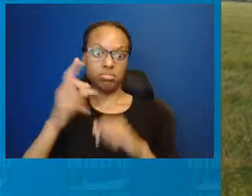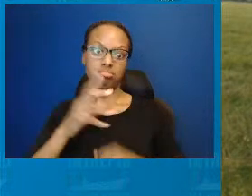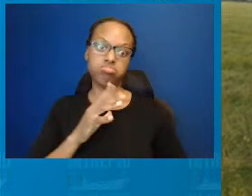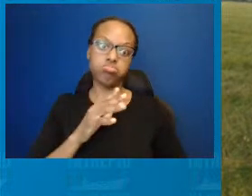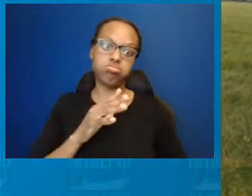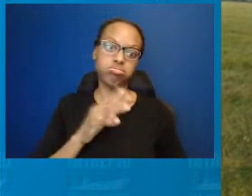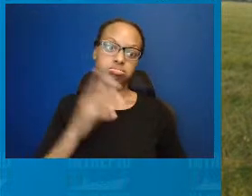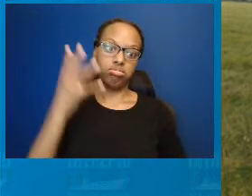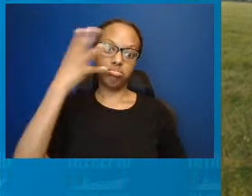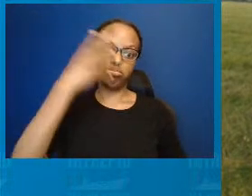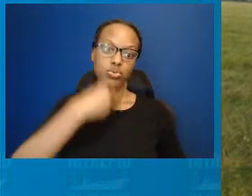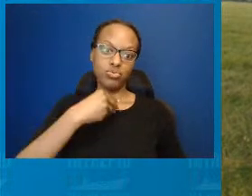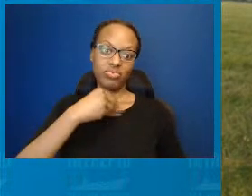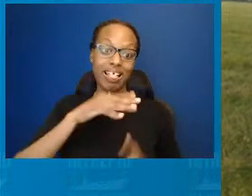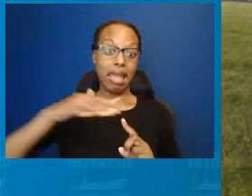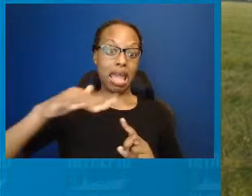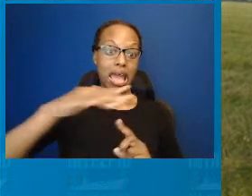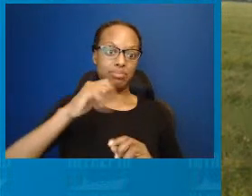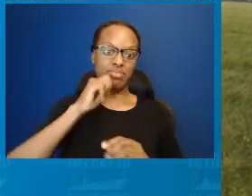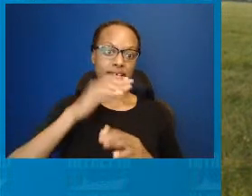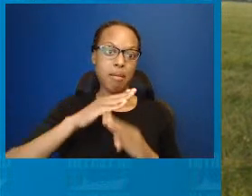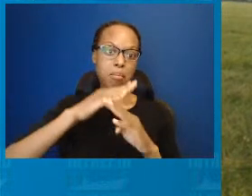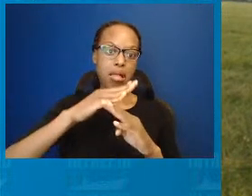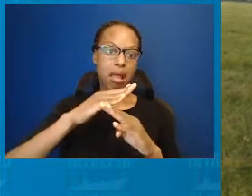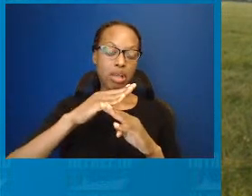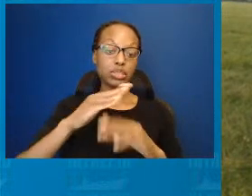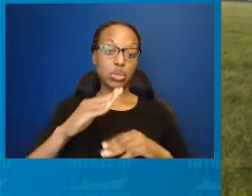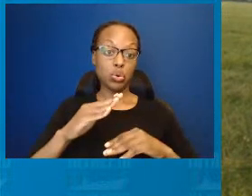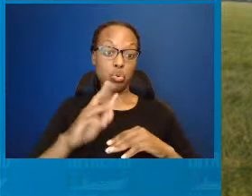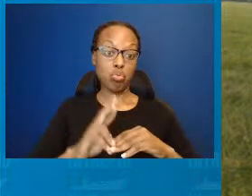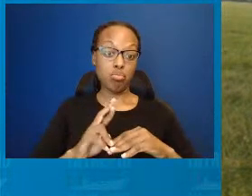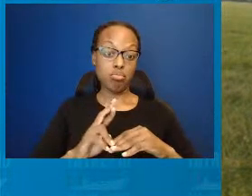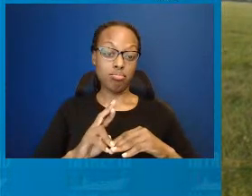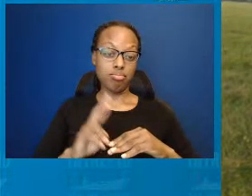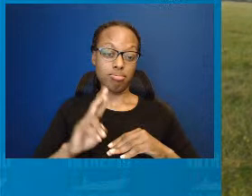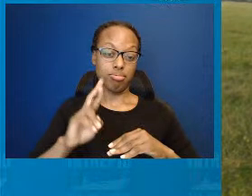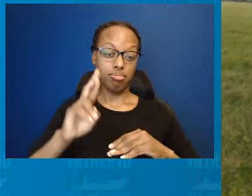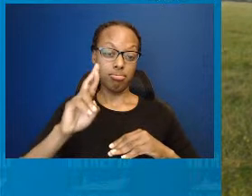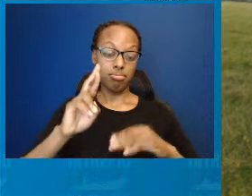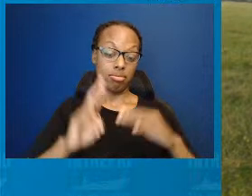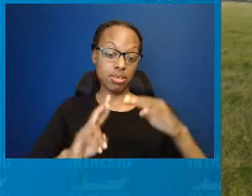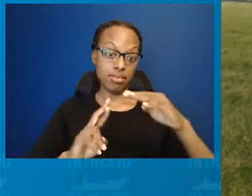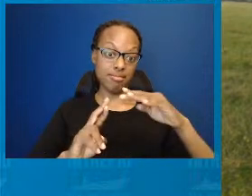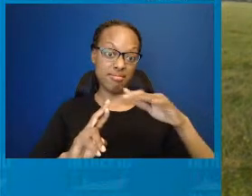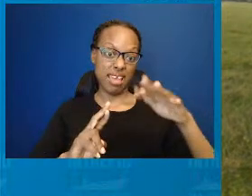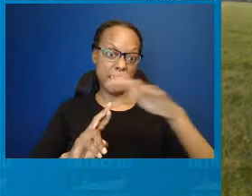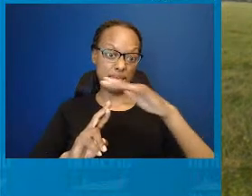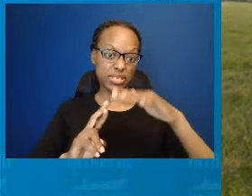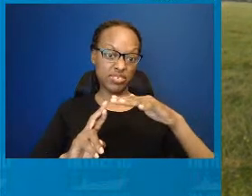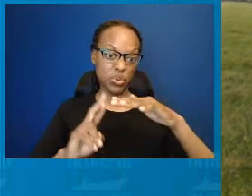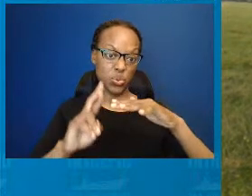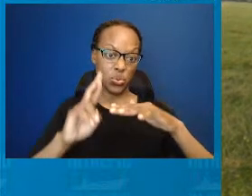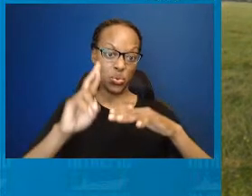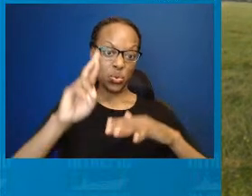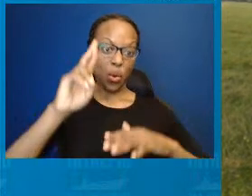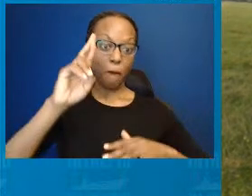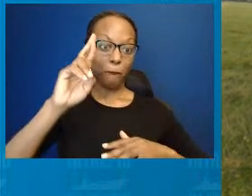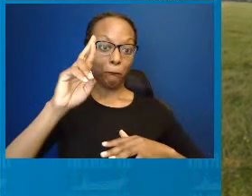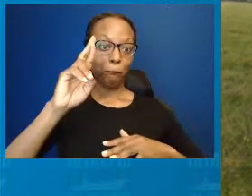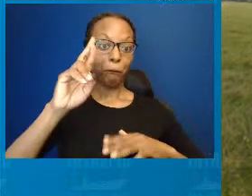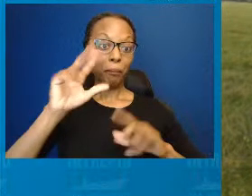these galaxies. So us leaving the atmosphere is what helped us get clearer images of the things in outer space.